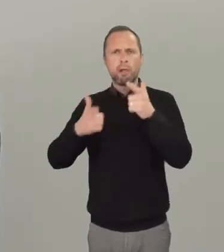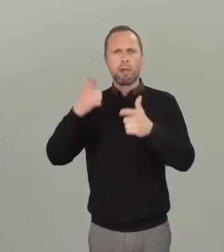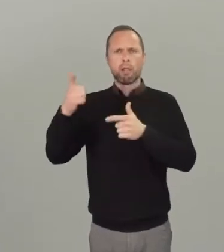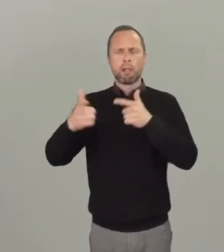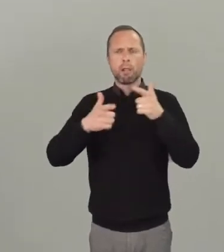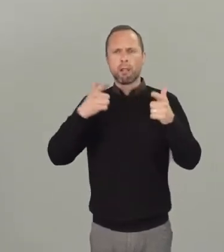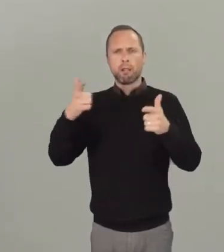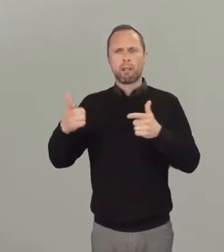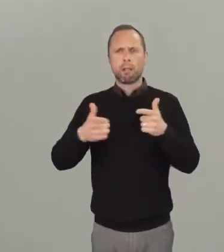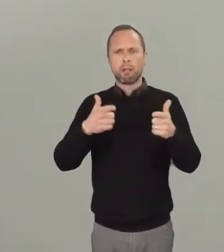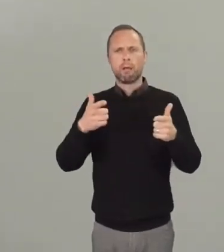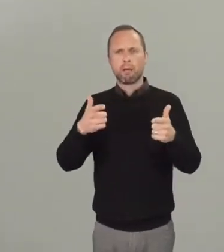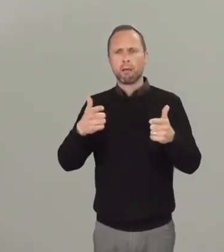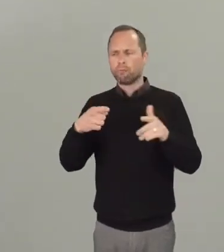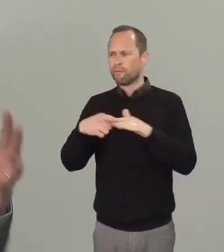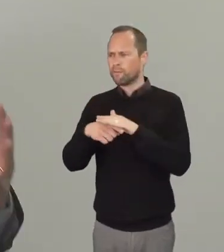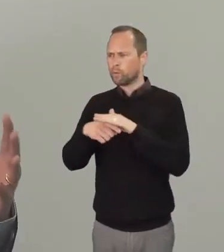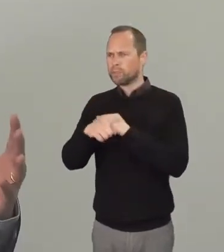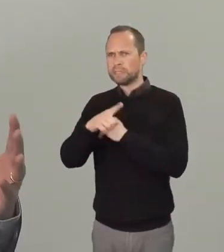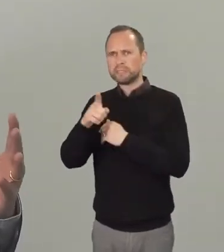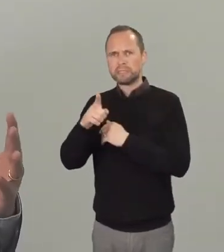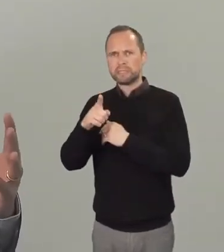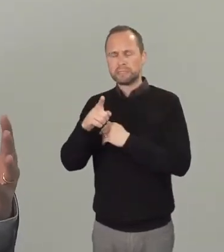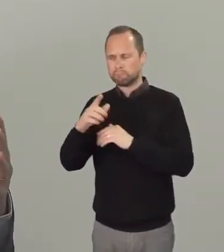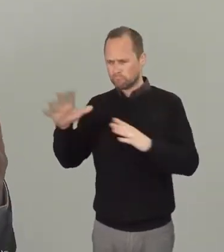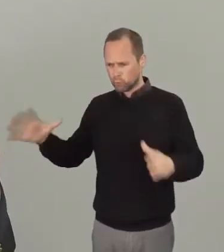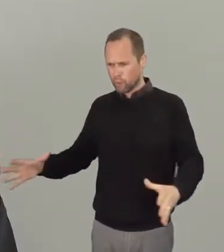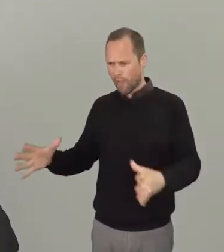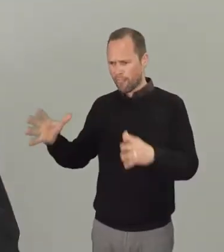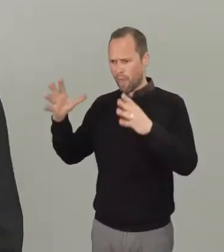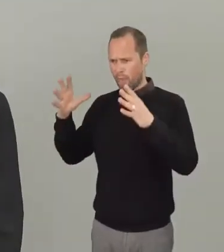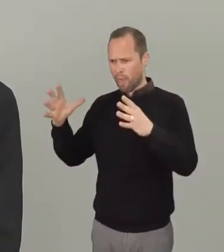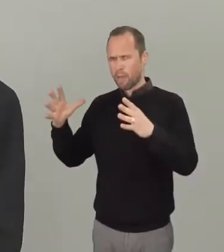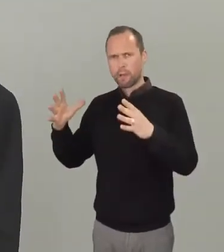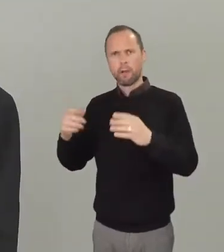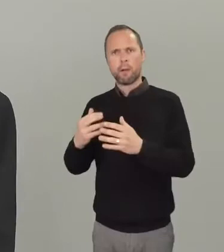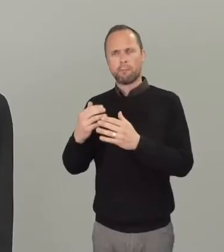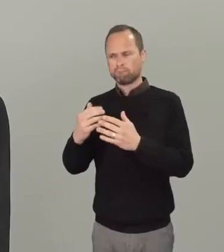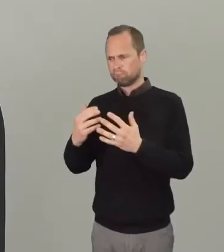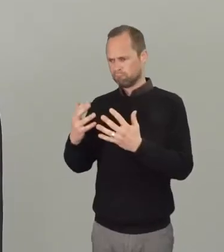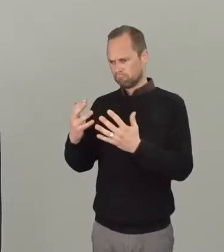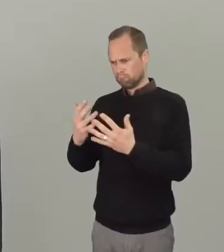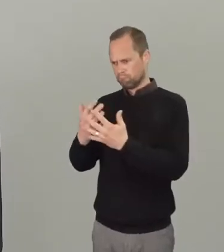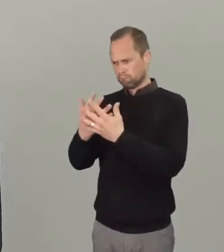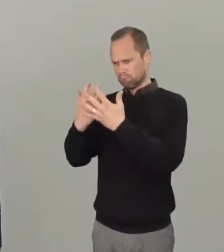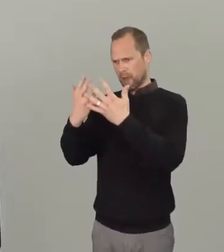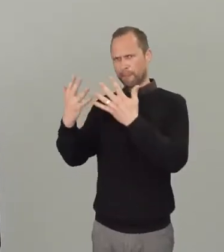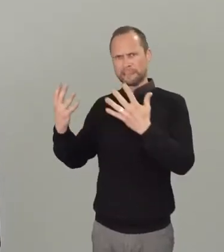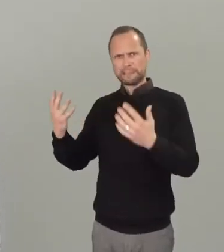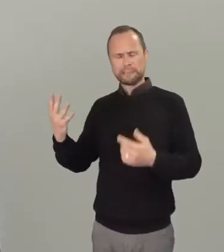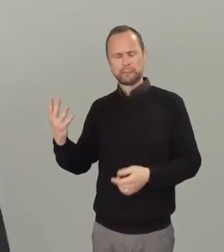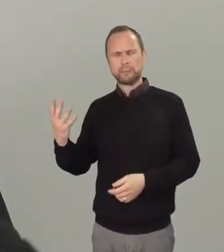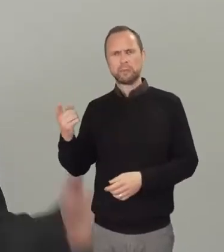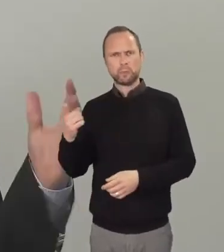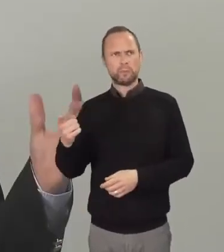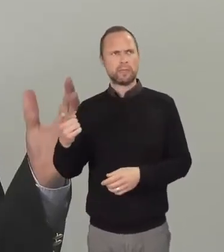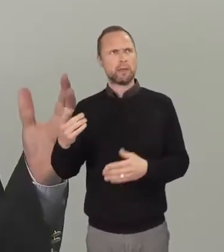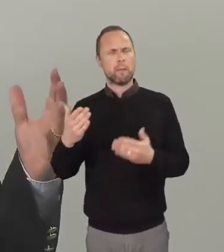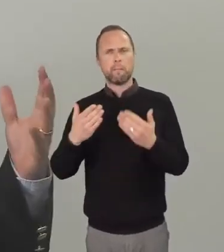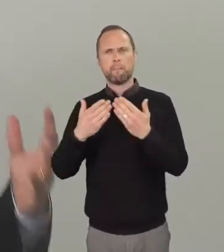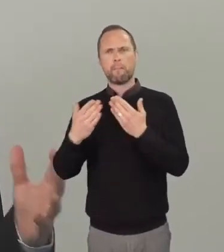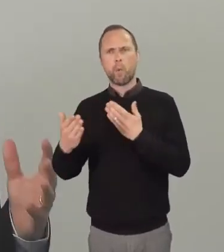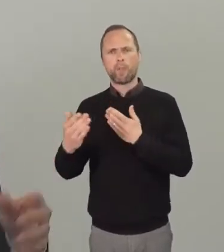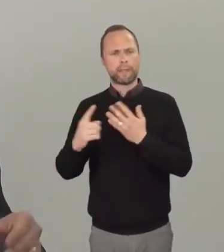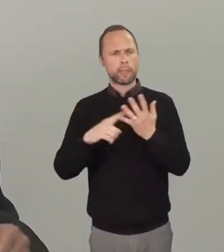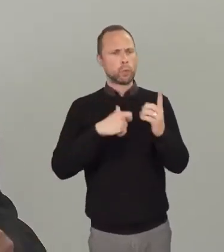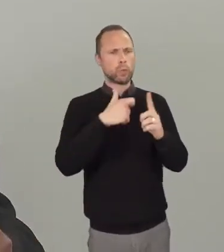displaced peoples were a country, its population, could you believe it, would be more